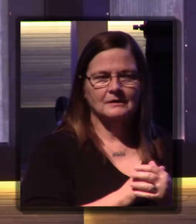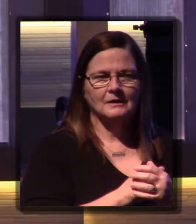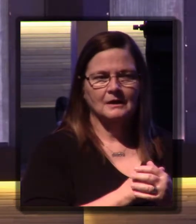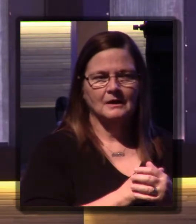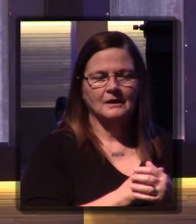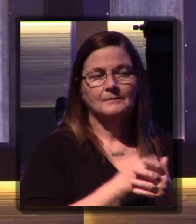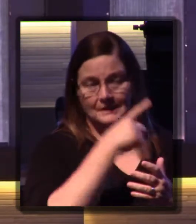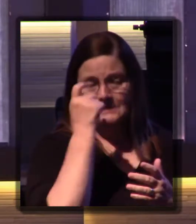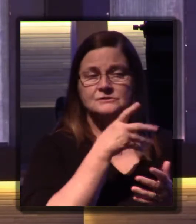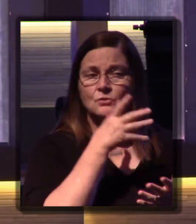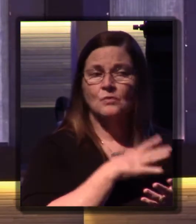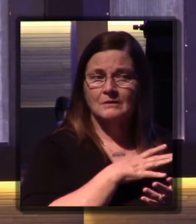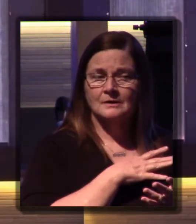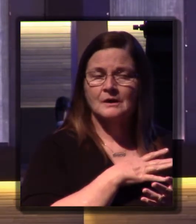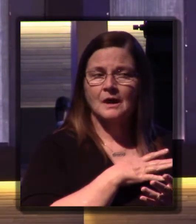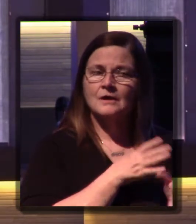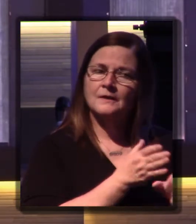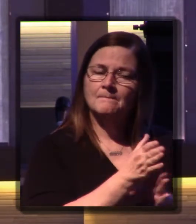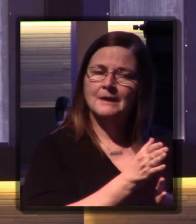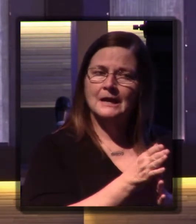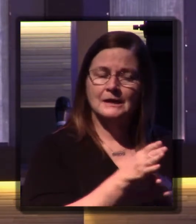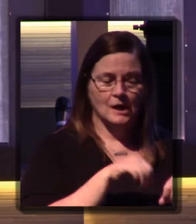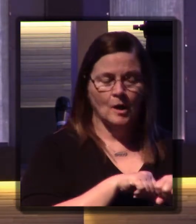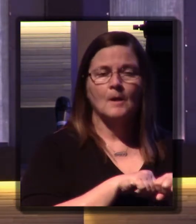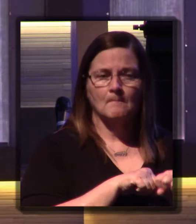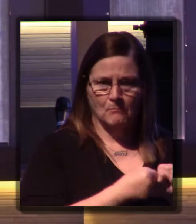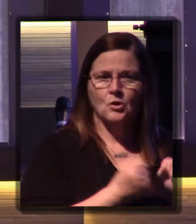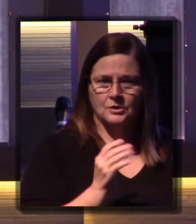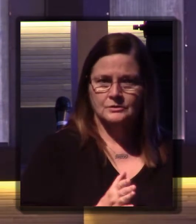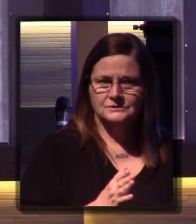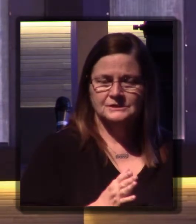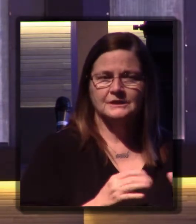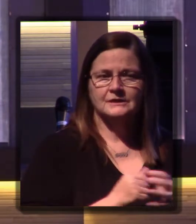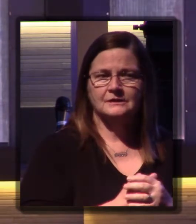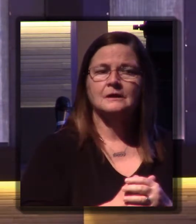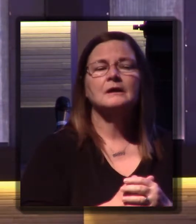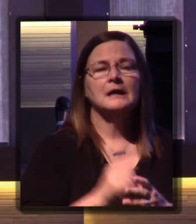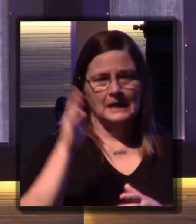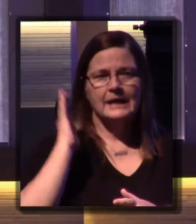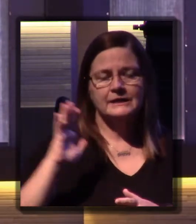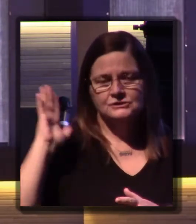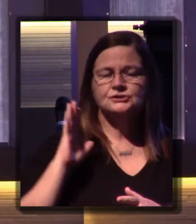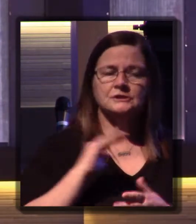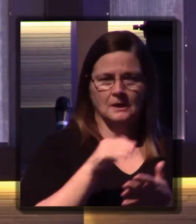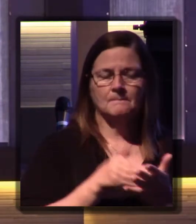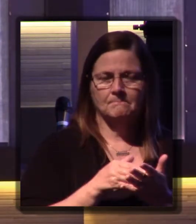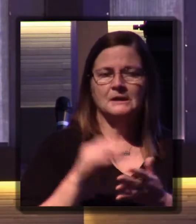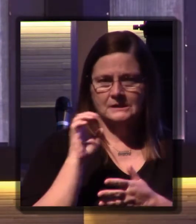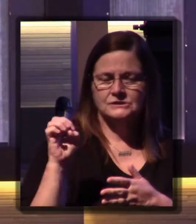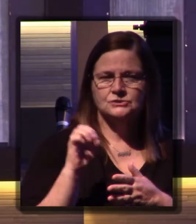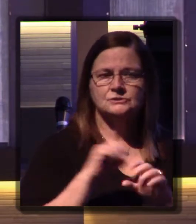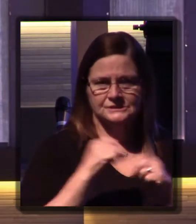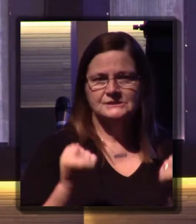in leadership, but because the women are the main mourners in a society, in ancient Middle Eastern society. Even today, if you